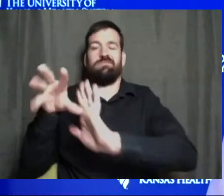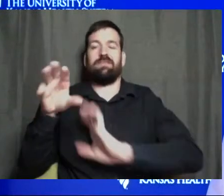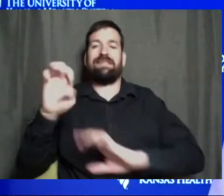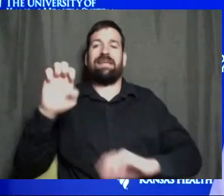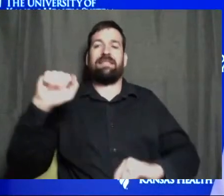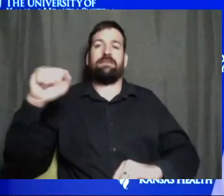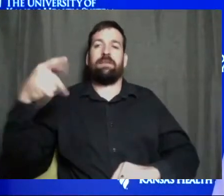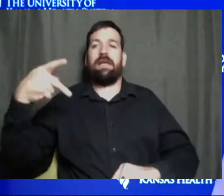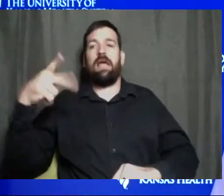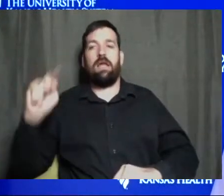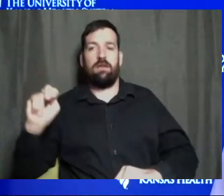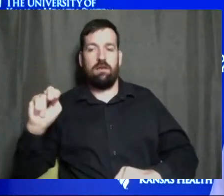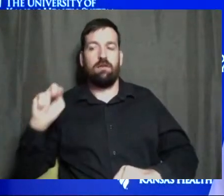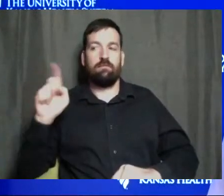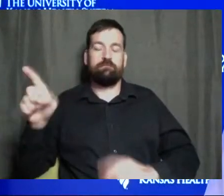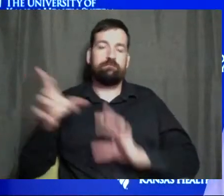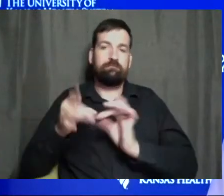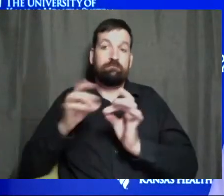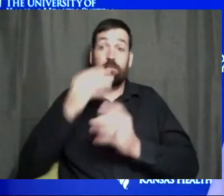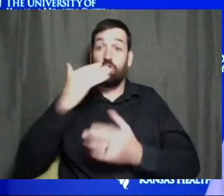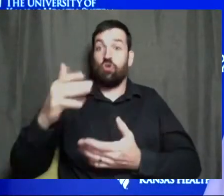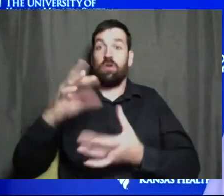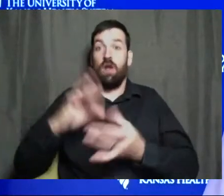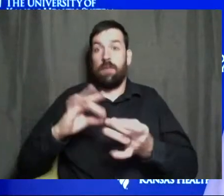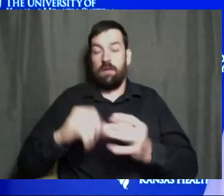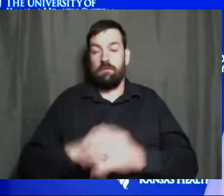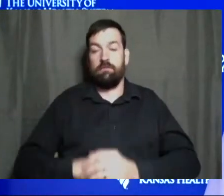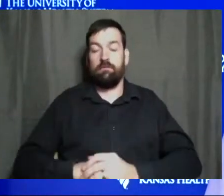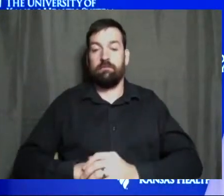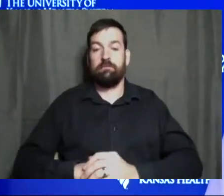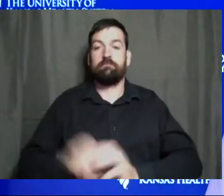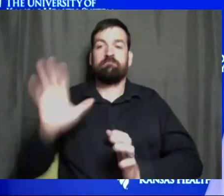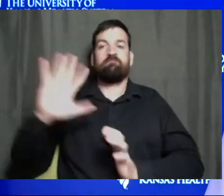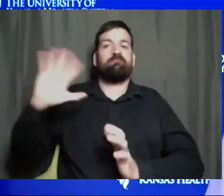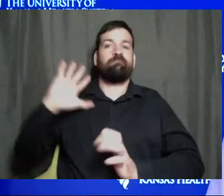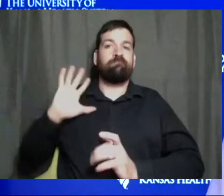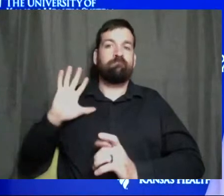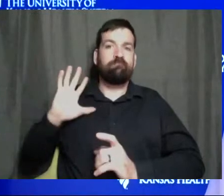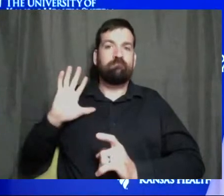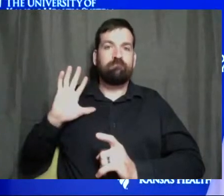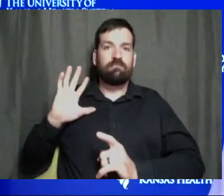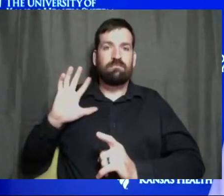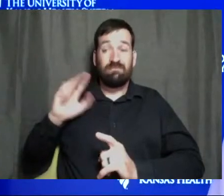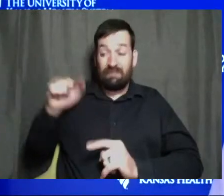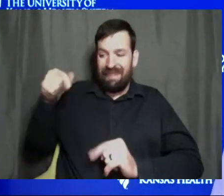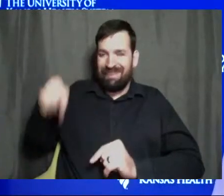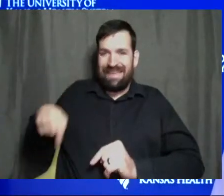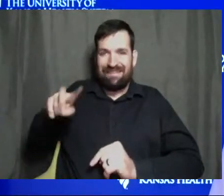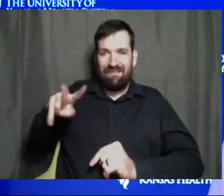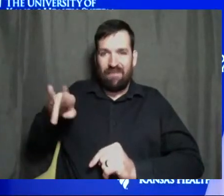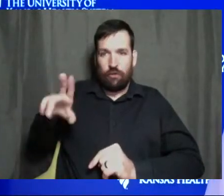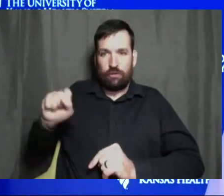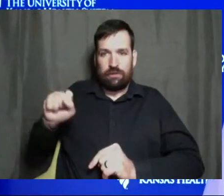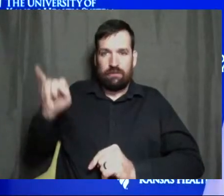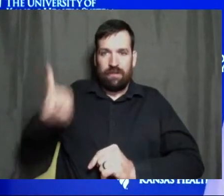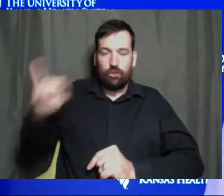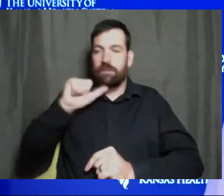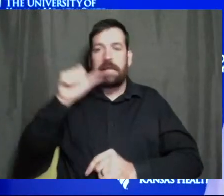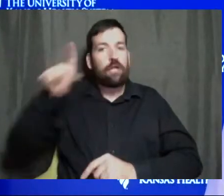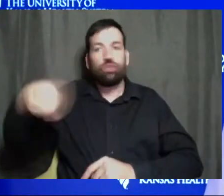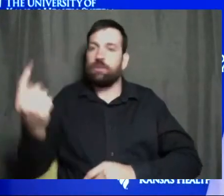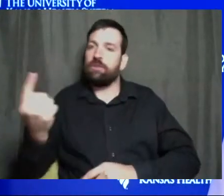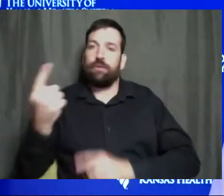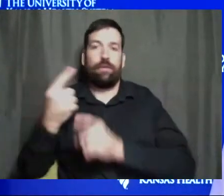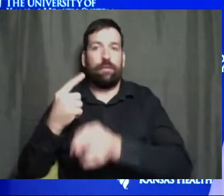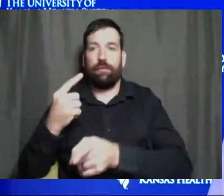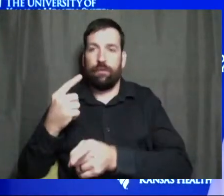comment. Jalen Rose did a very good comment about, and this goes back to the fact that this virus and this infection is not just about you, but all of those situations that